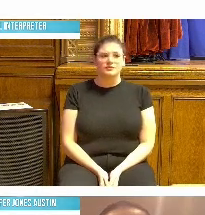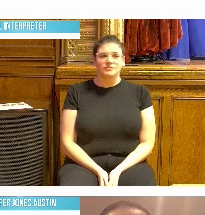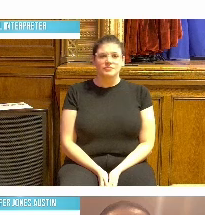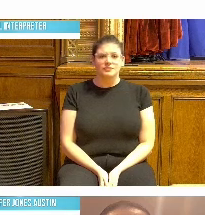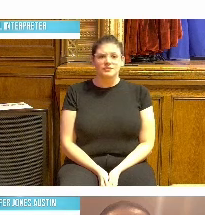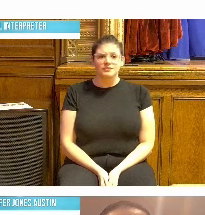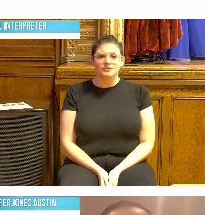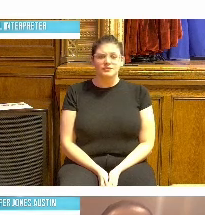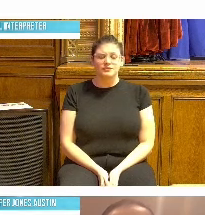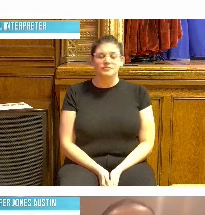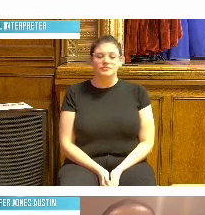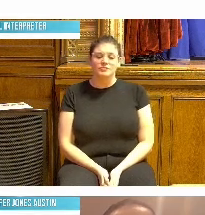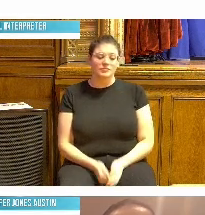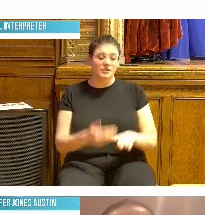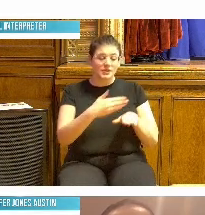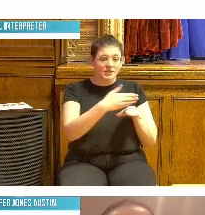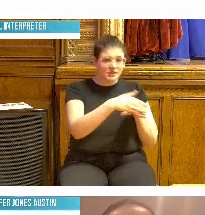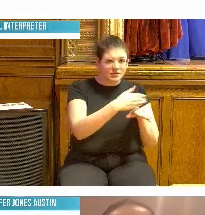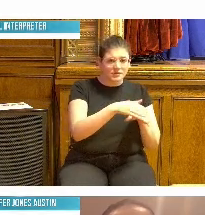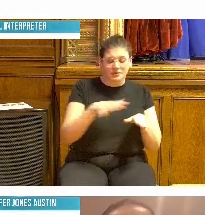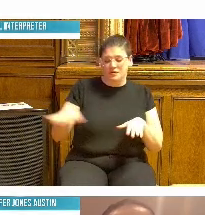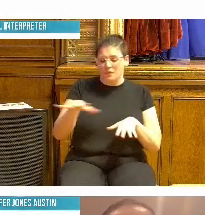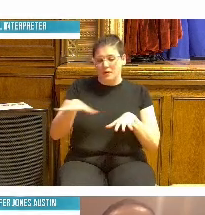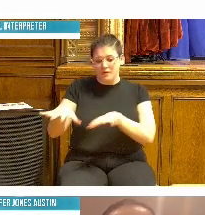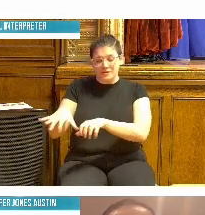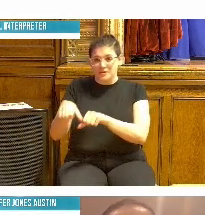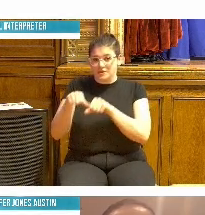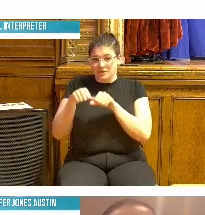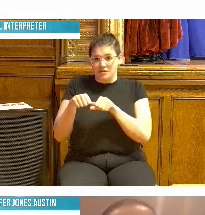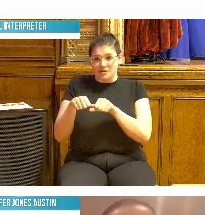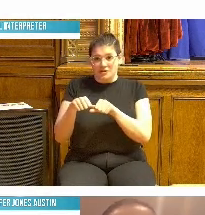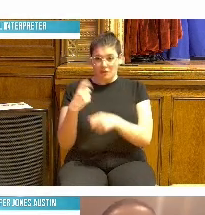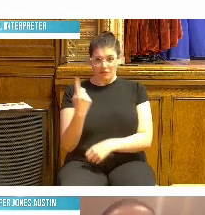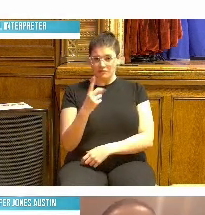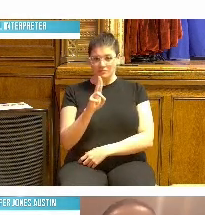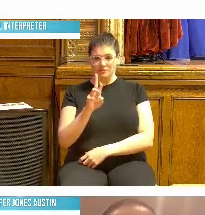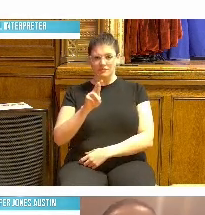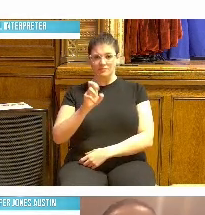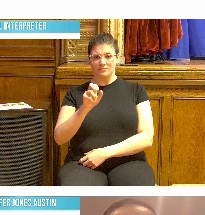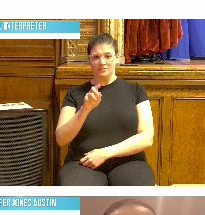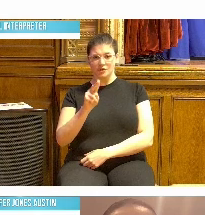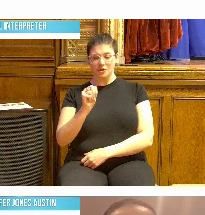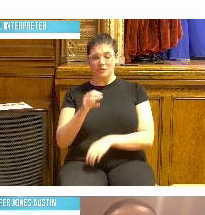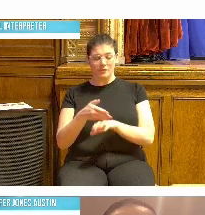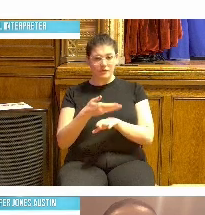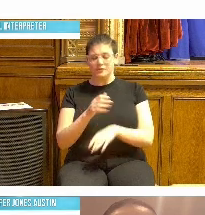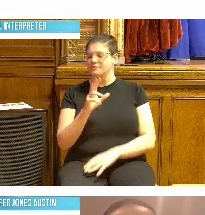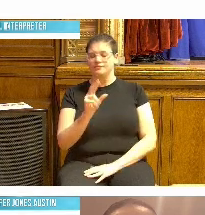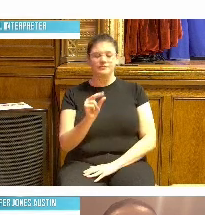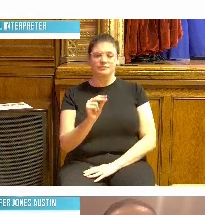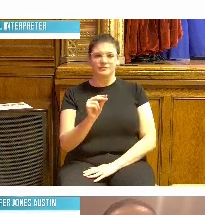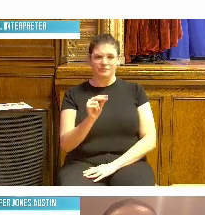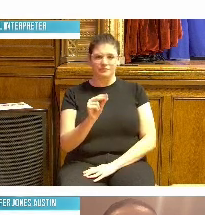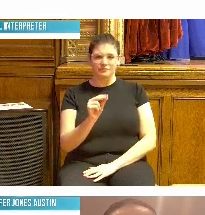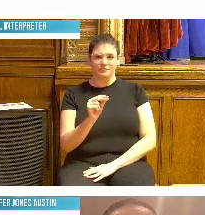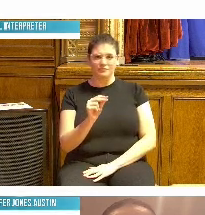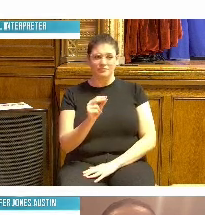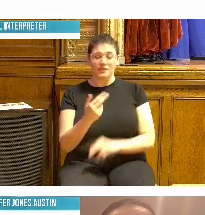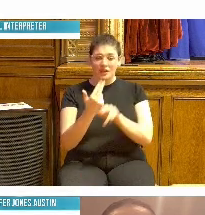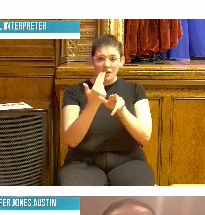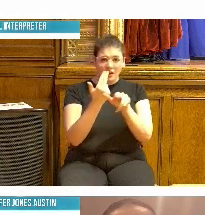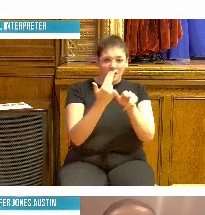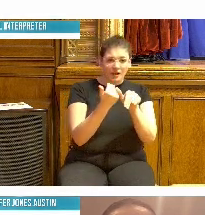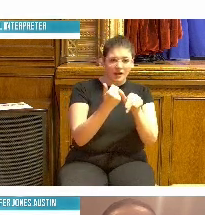Displacements and property seizures were not confined to urban renewal areas. Urban highways and housing developments were equally damaging and deserve the